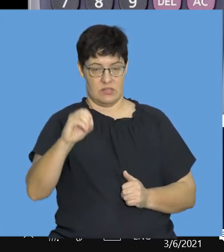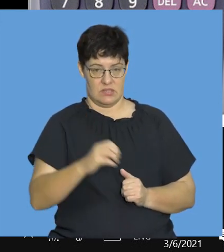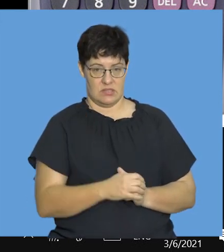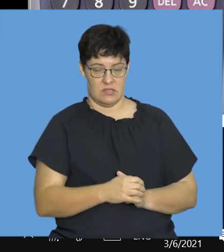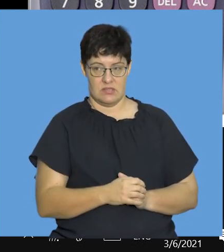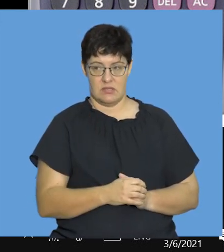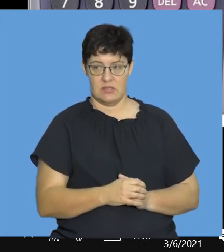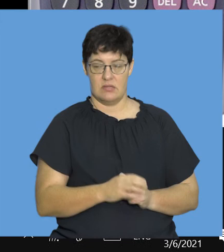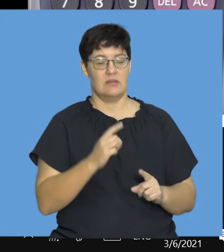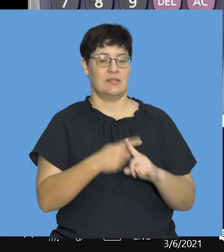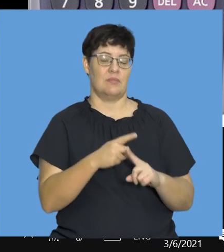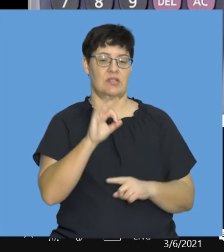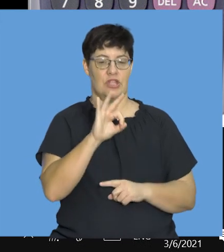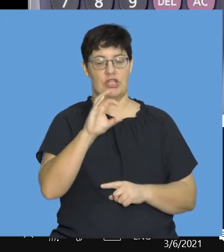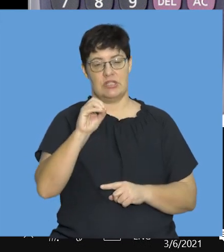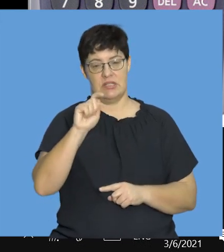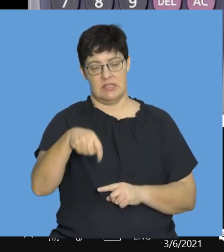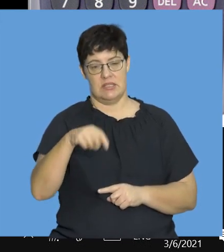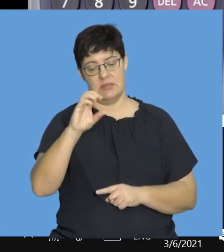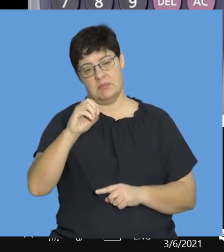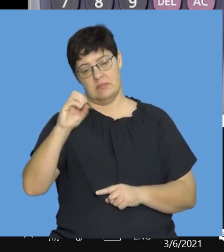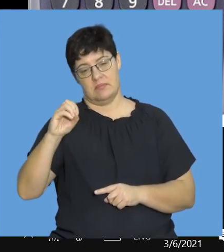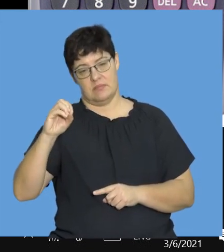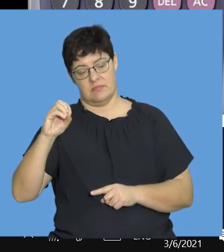times our 30%,